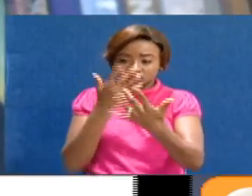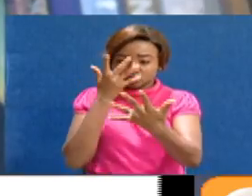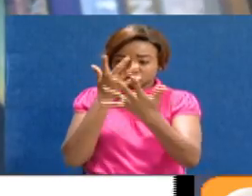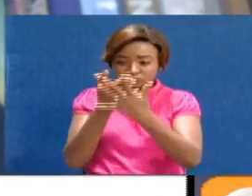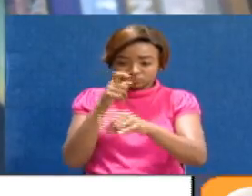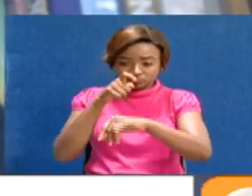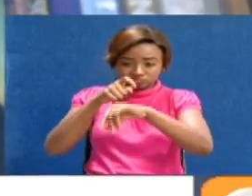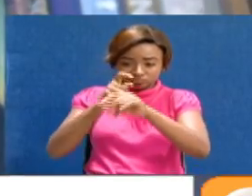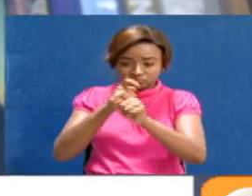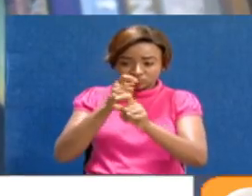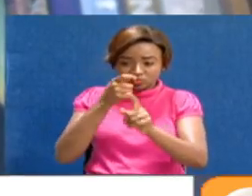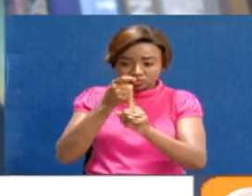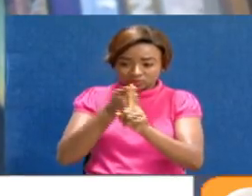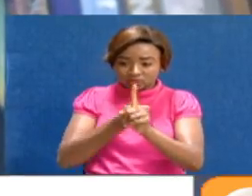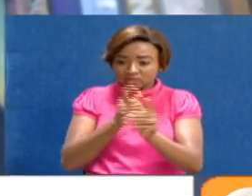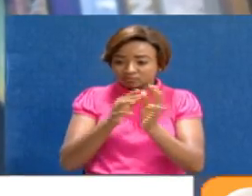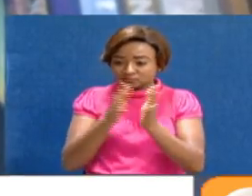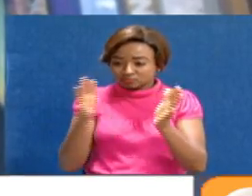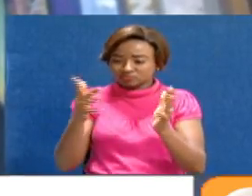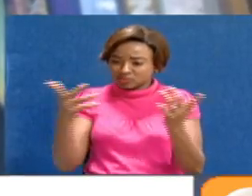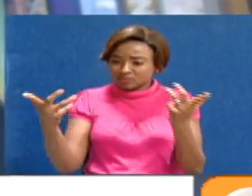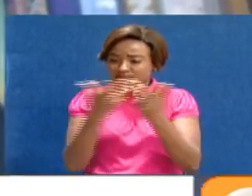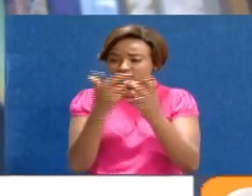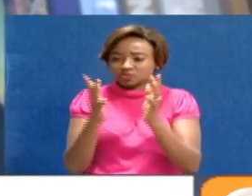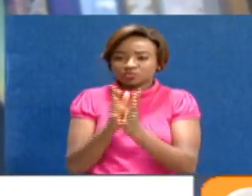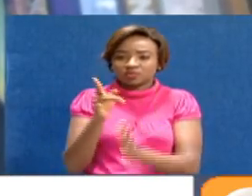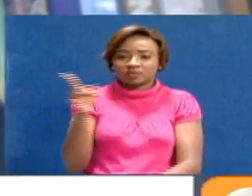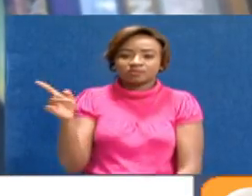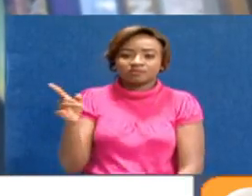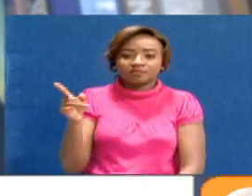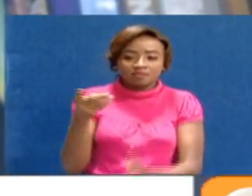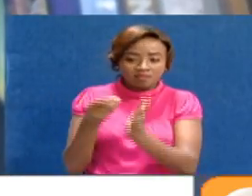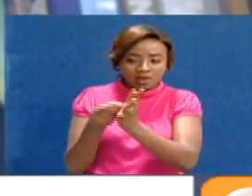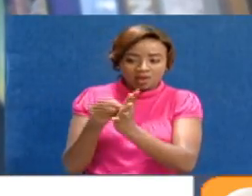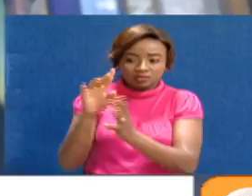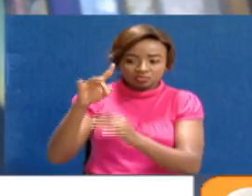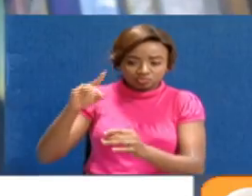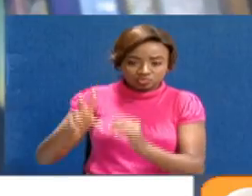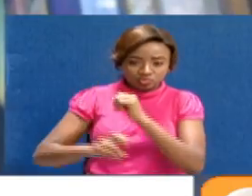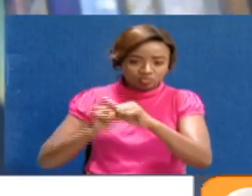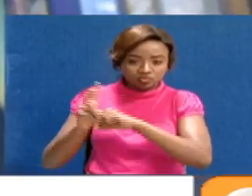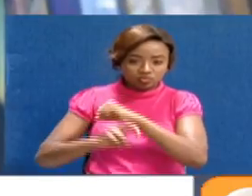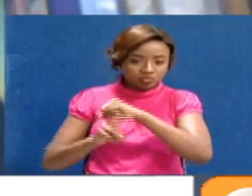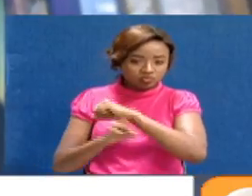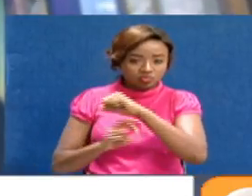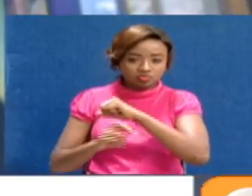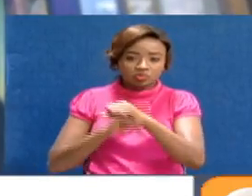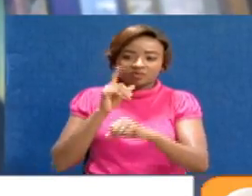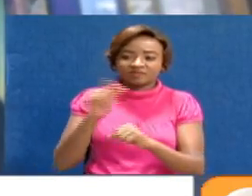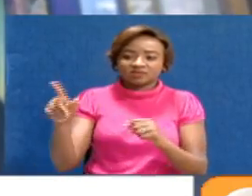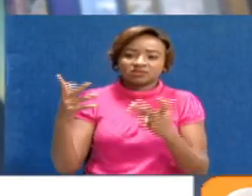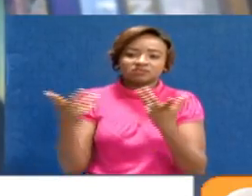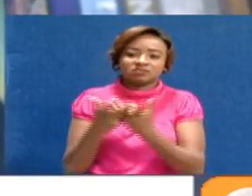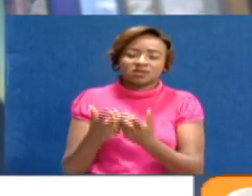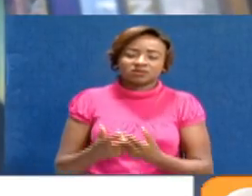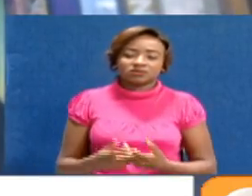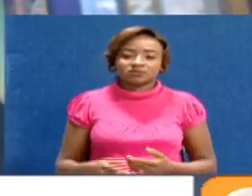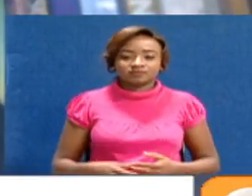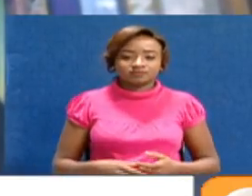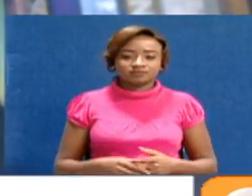are commensurate to them, to the crime that they have committed, the amounts of monies that they have stolen from Kenyans. And the